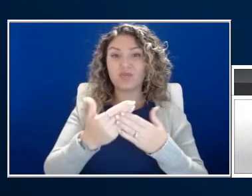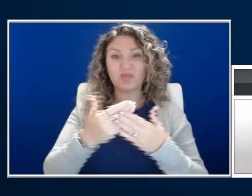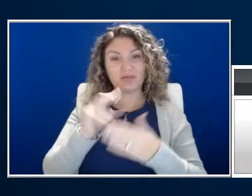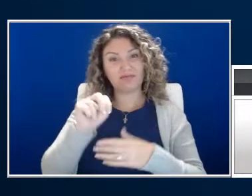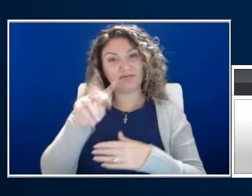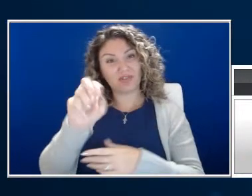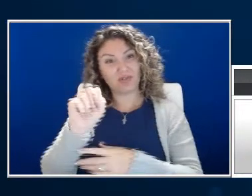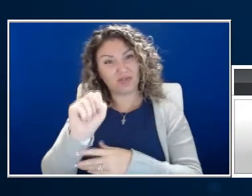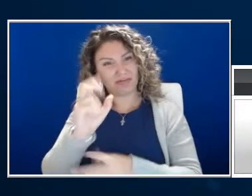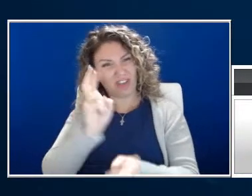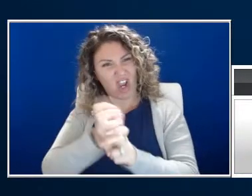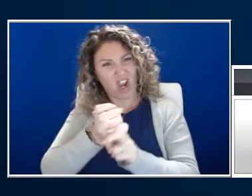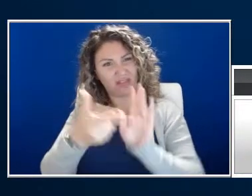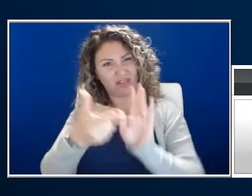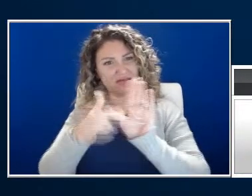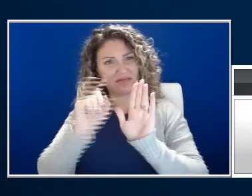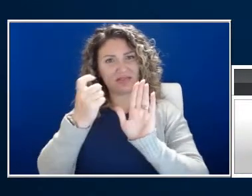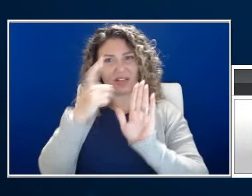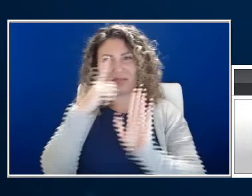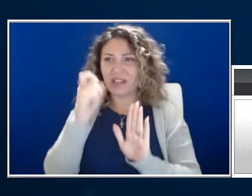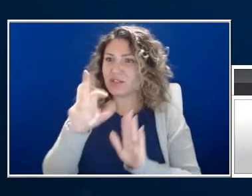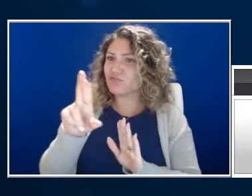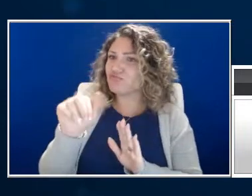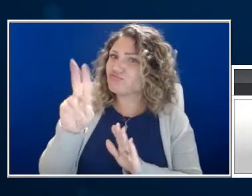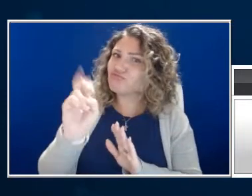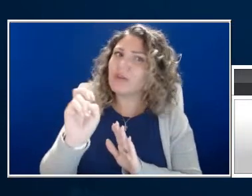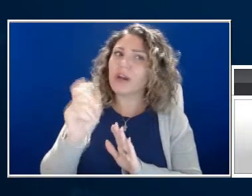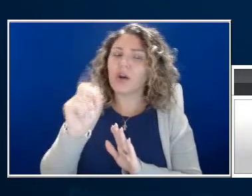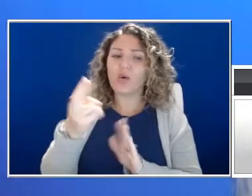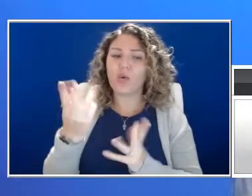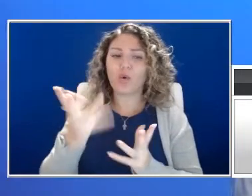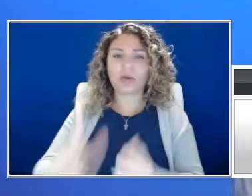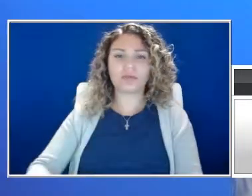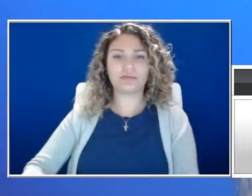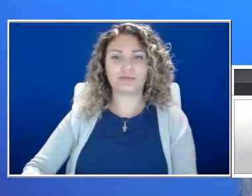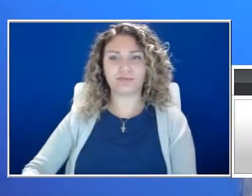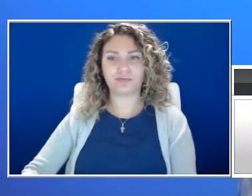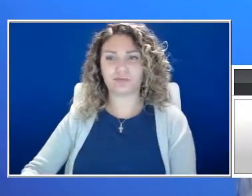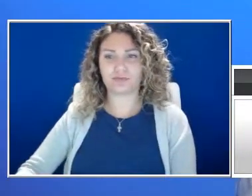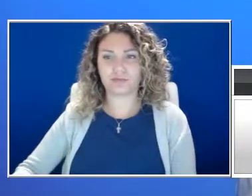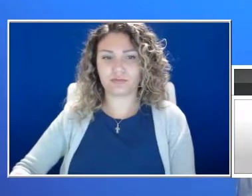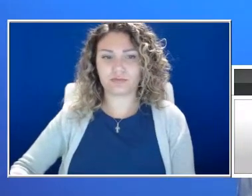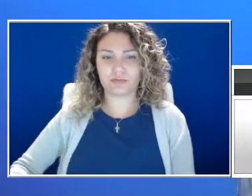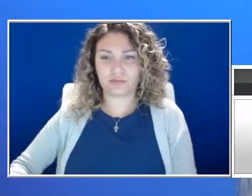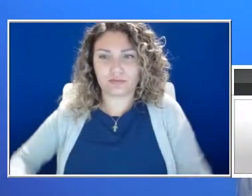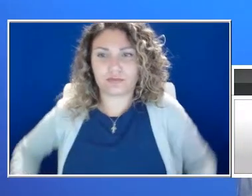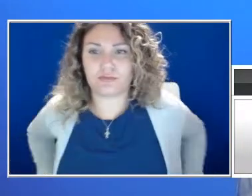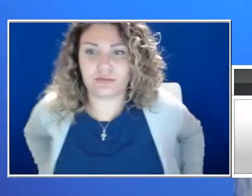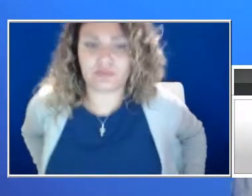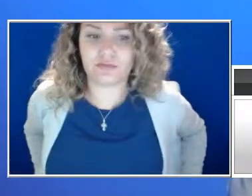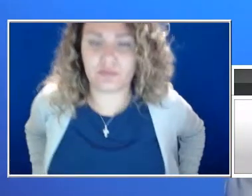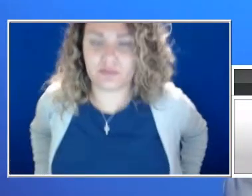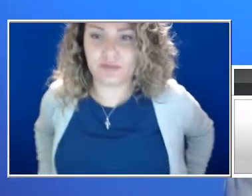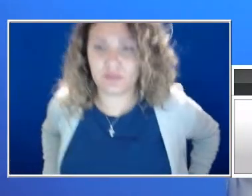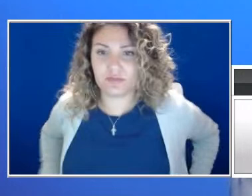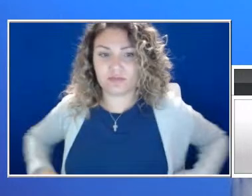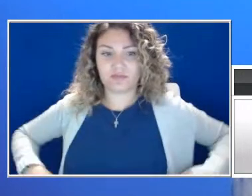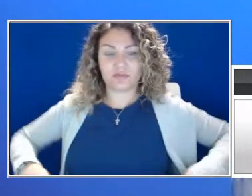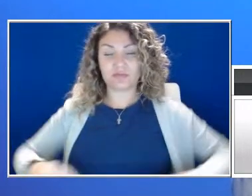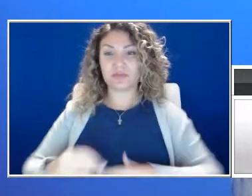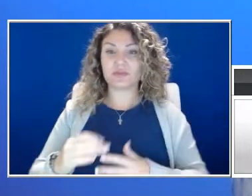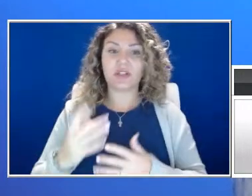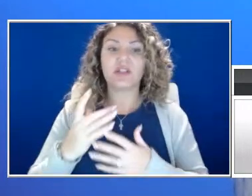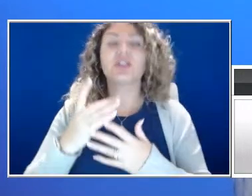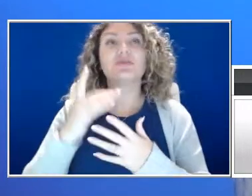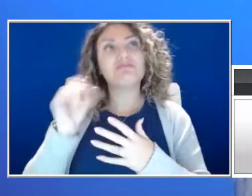Abdallah? Is it because it's rare, or? Well, I mean, there are these symptoms, like, unfortunately, will be advanced, and most of the physicians are aware about